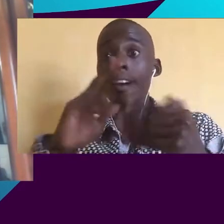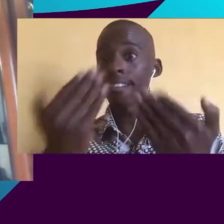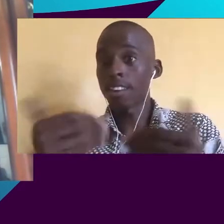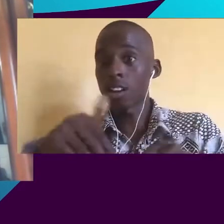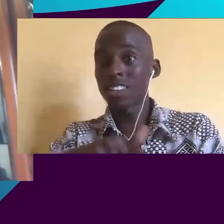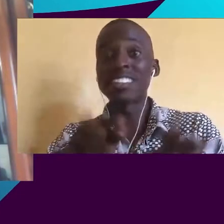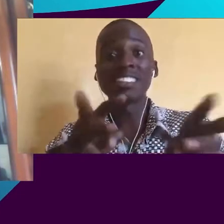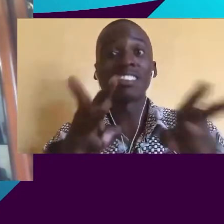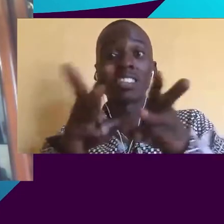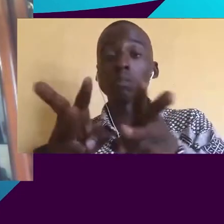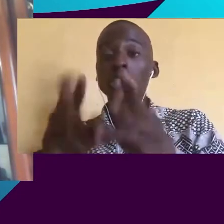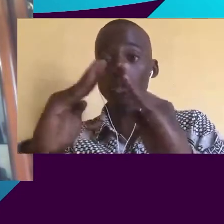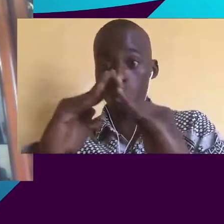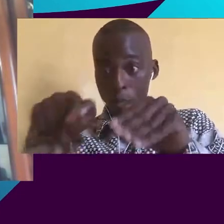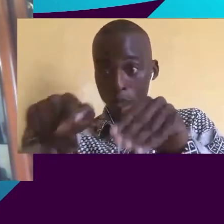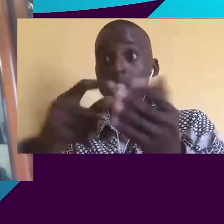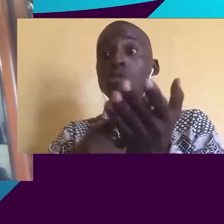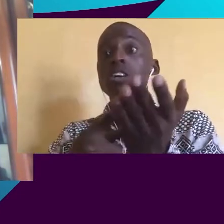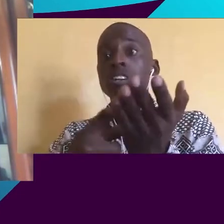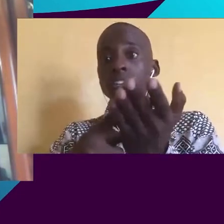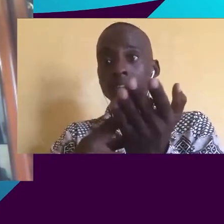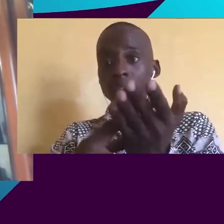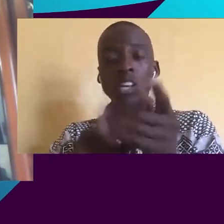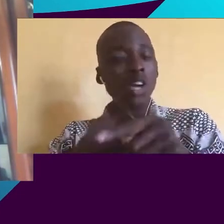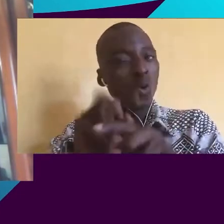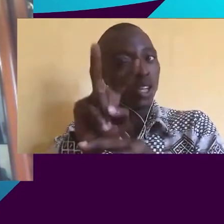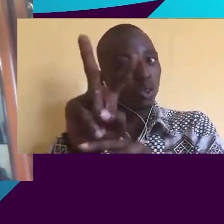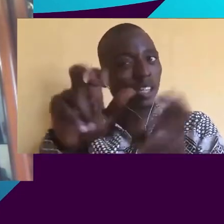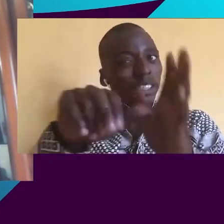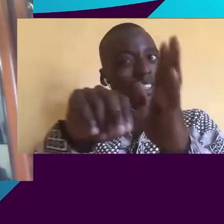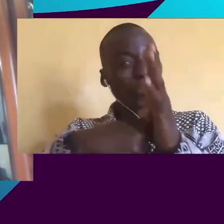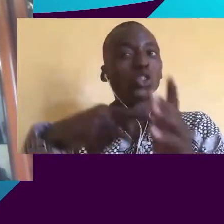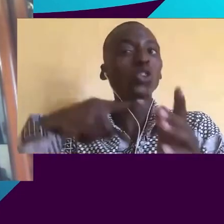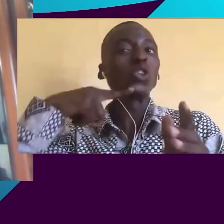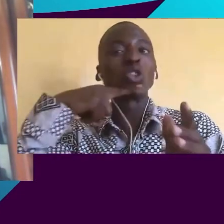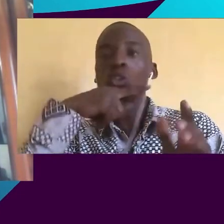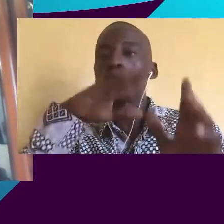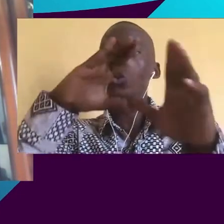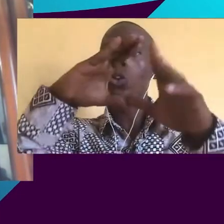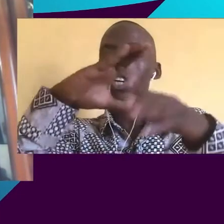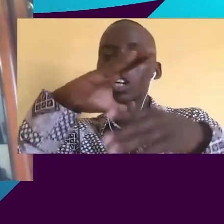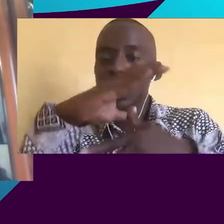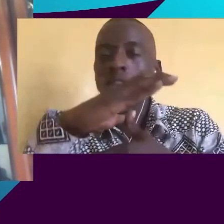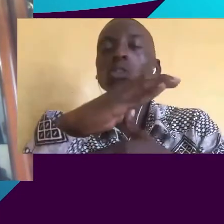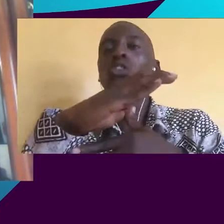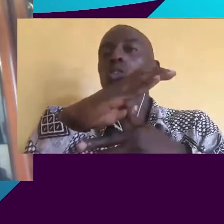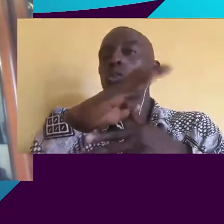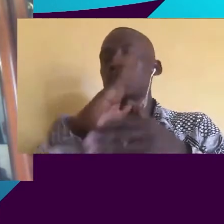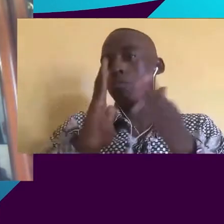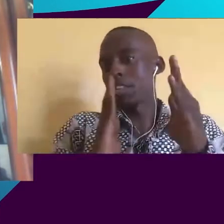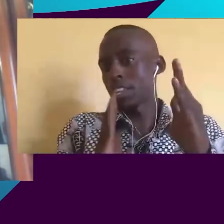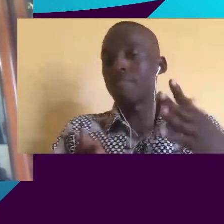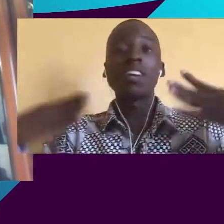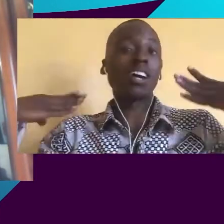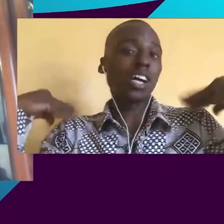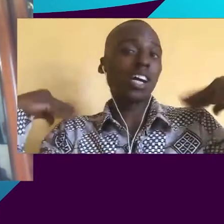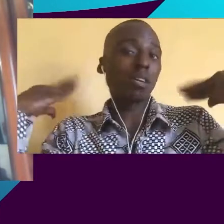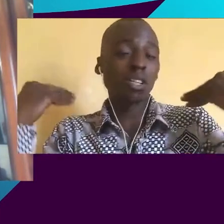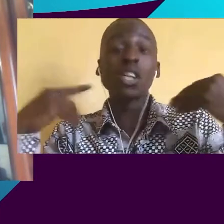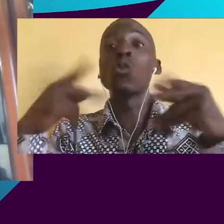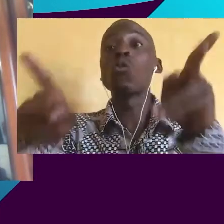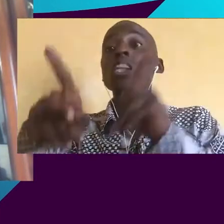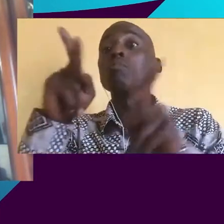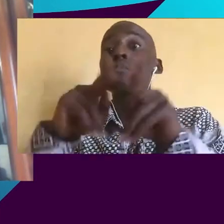in Uganda. When you look at issues of social, cultural norms and practices and what they contribute towards what we are doing,